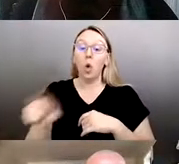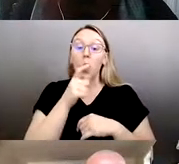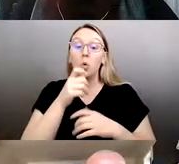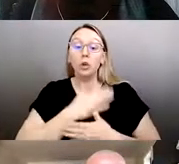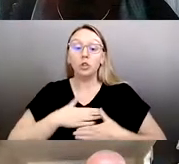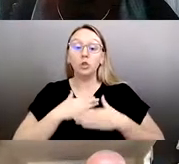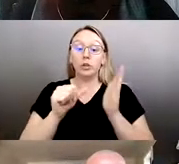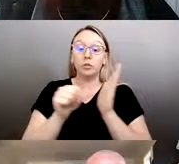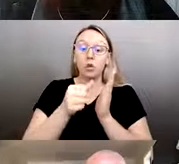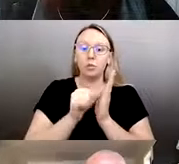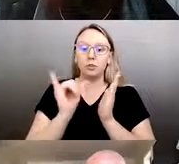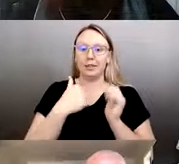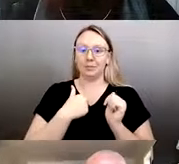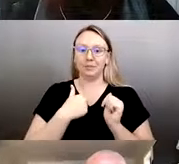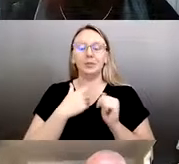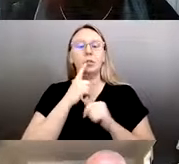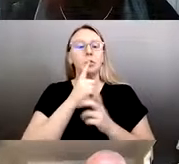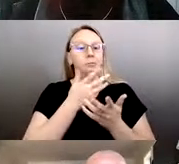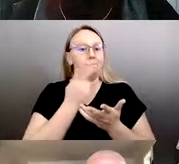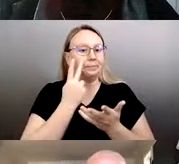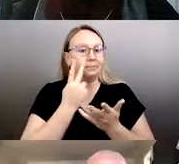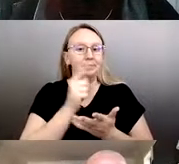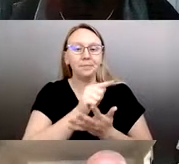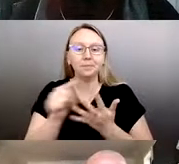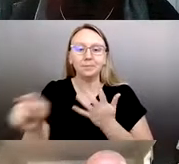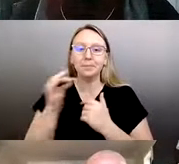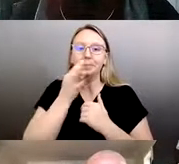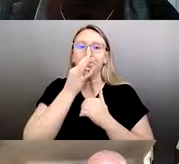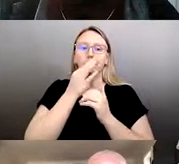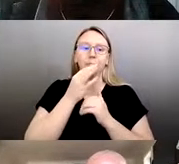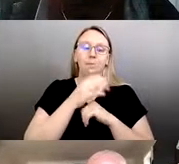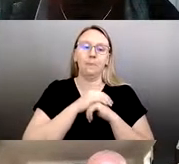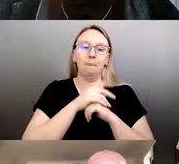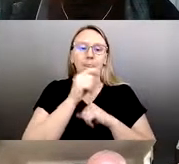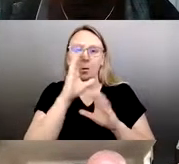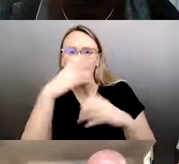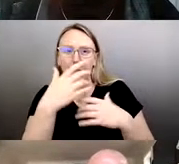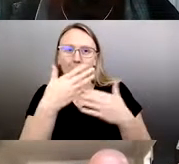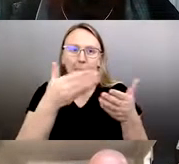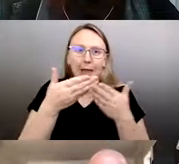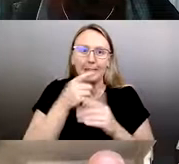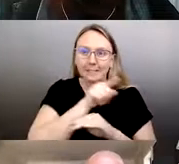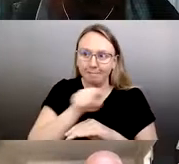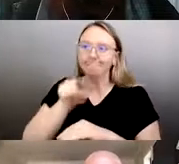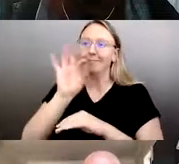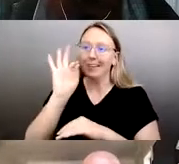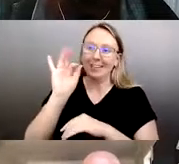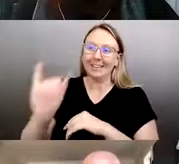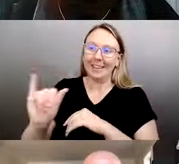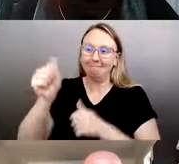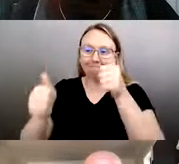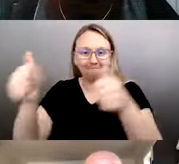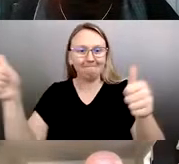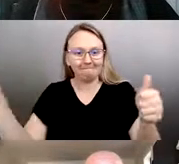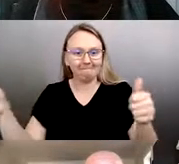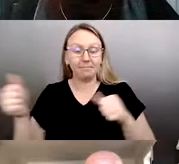encountering these works by artistic masters around unexpected bends and in weird places is a rare treat. As someone who started